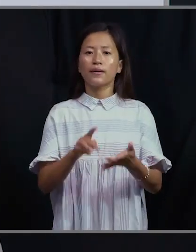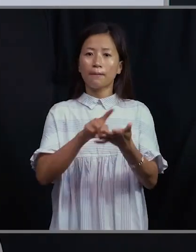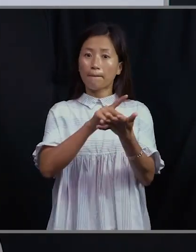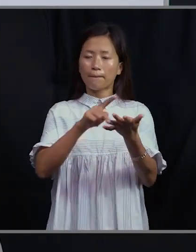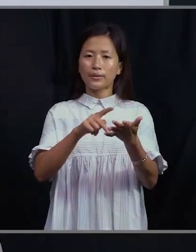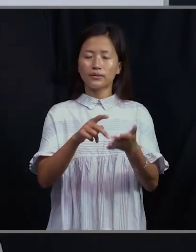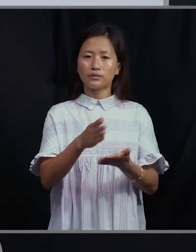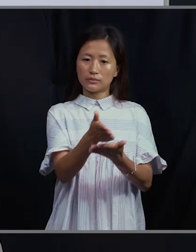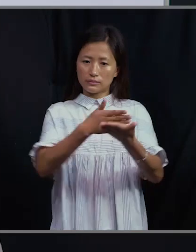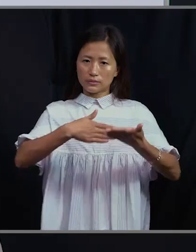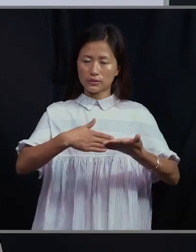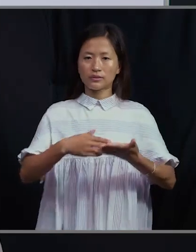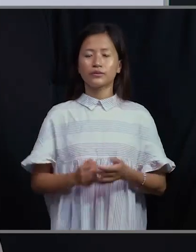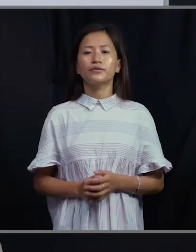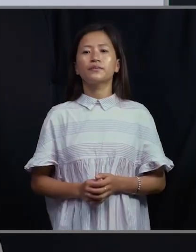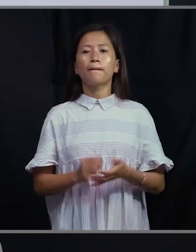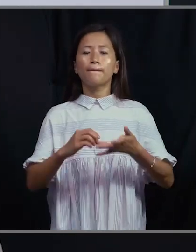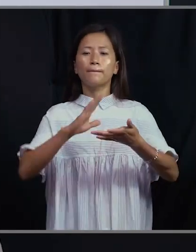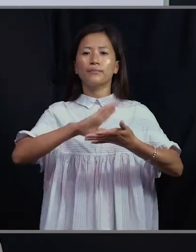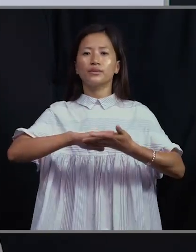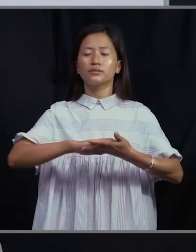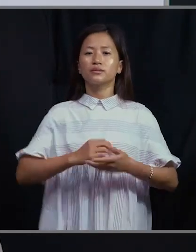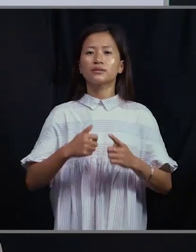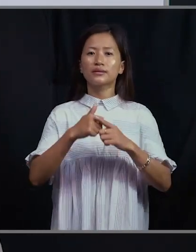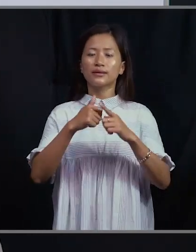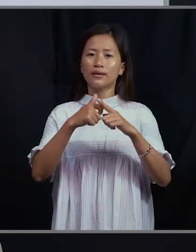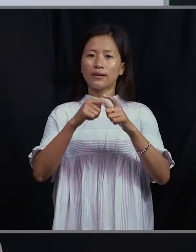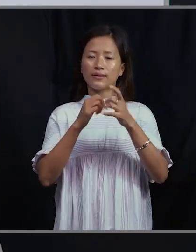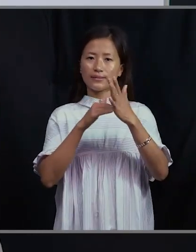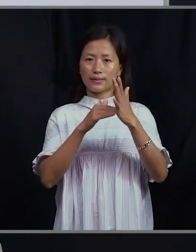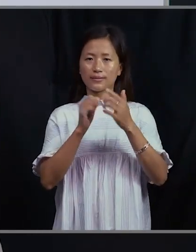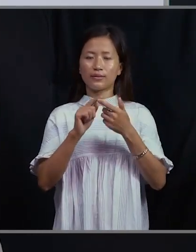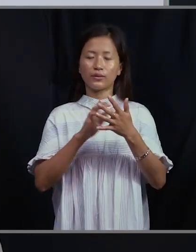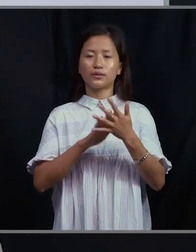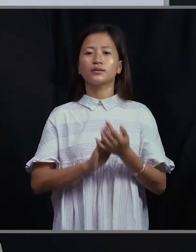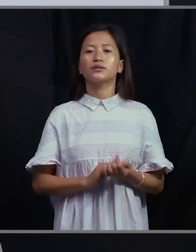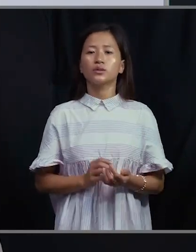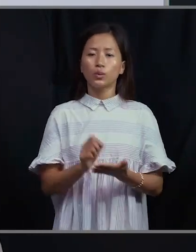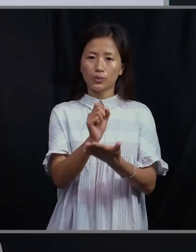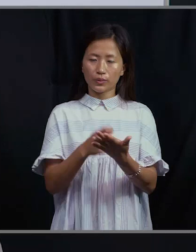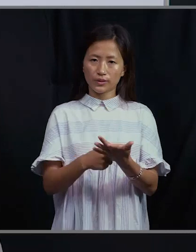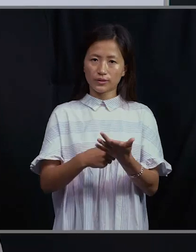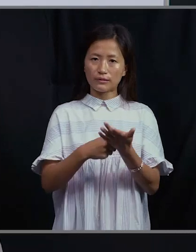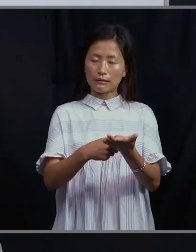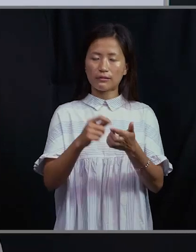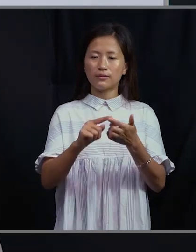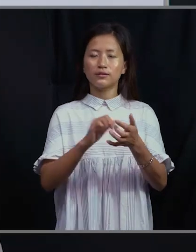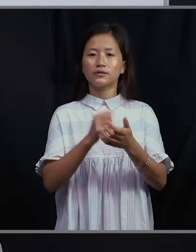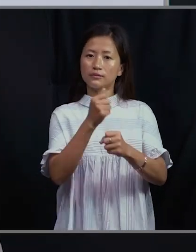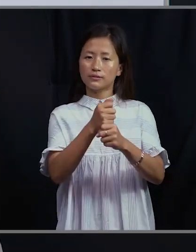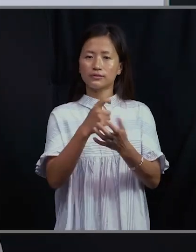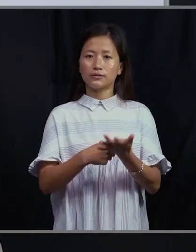of marriage. Okay, and qazi, like I have mentioned, okay, qazi is the person who registers the marriage. Okay, he